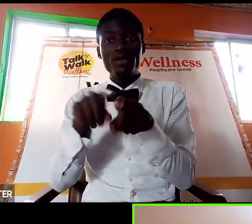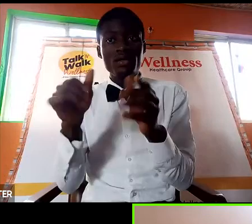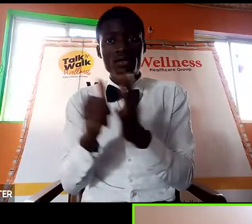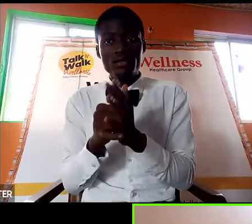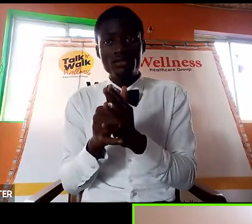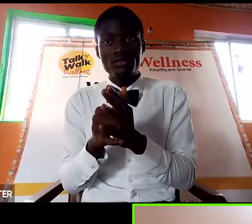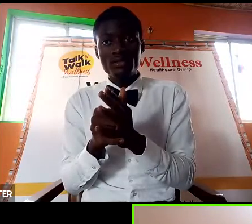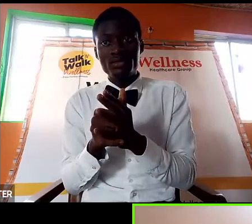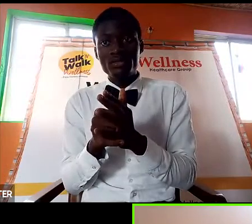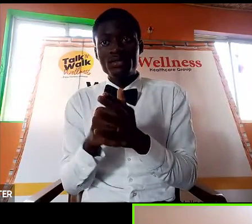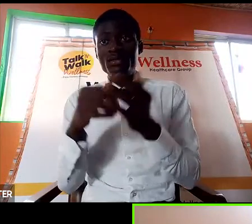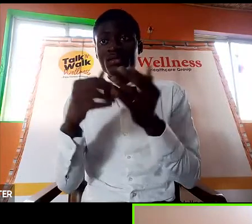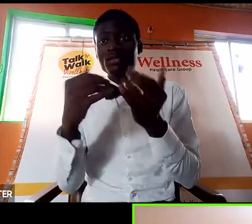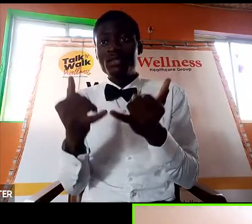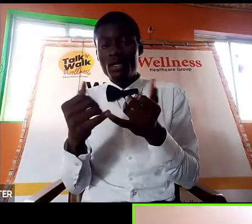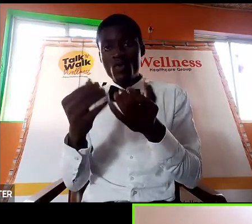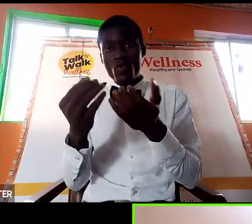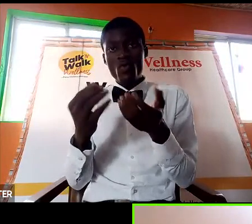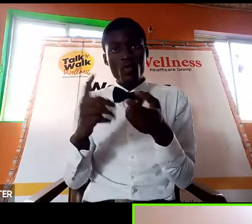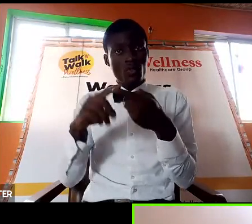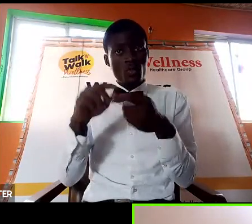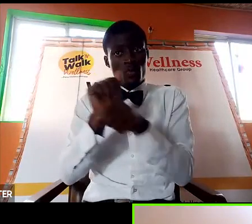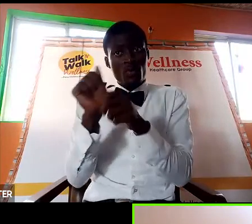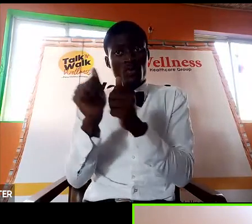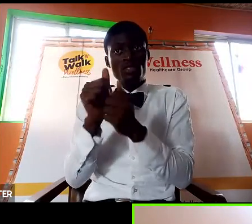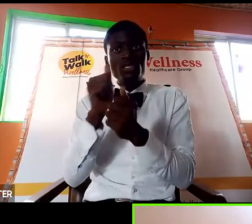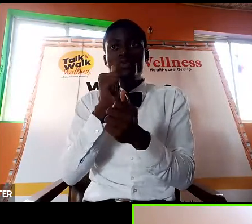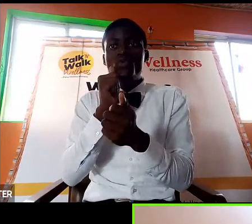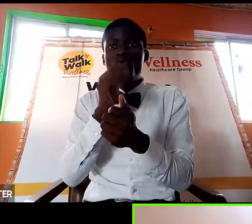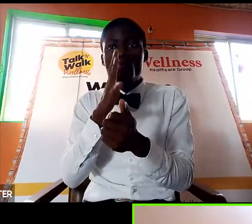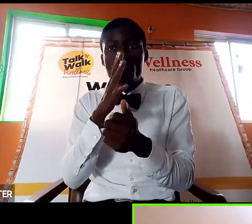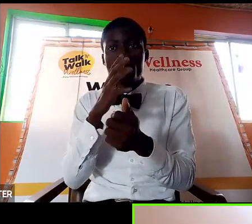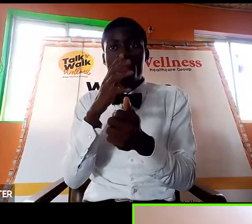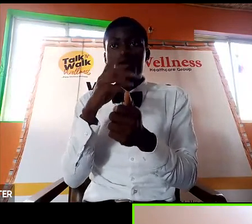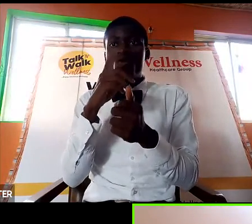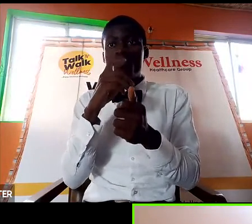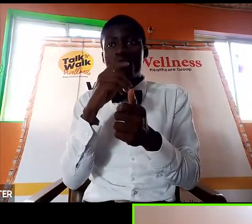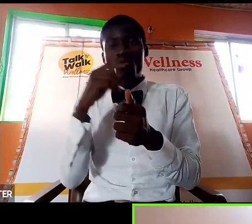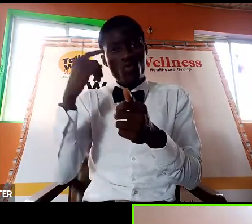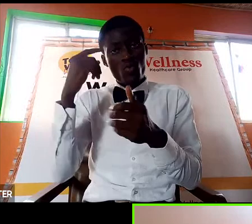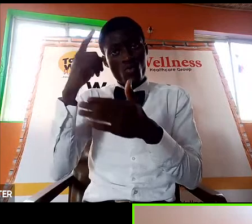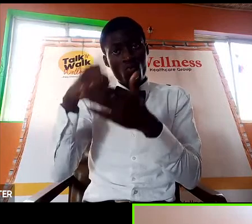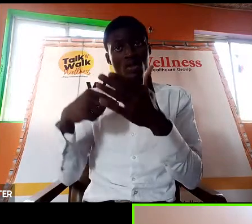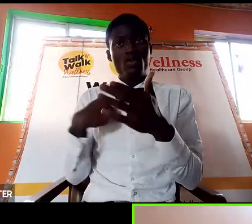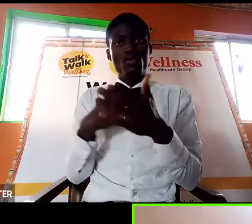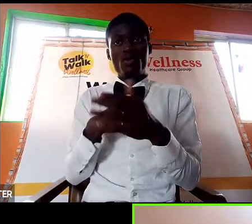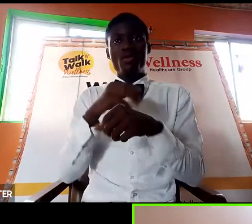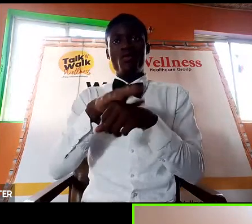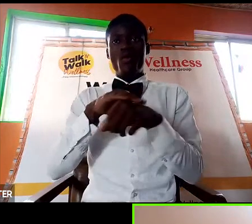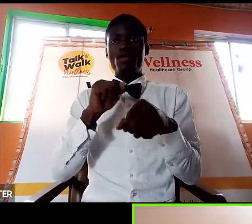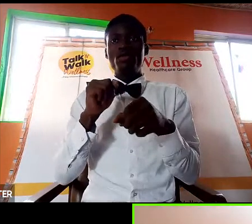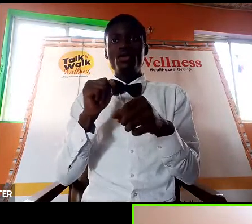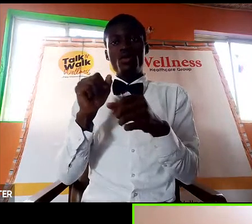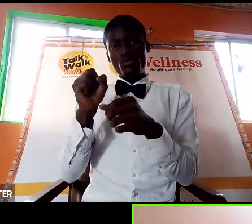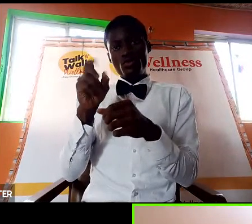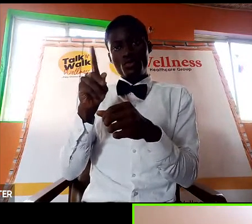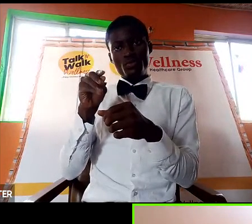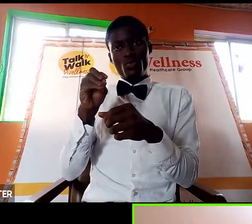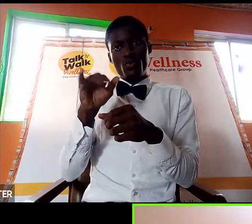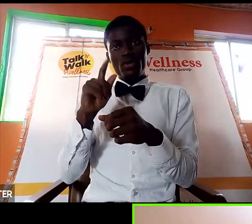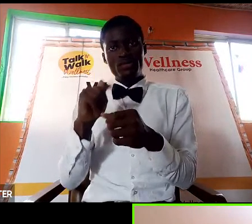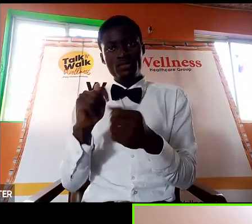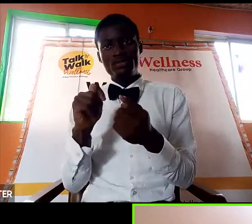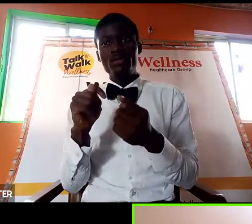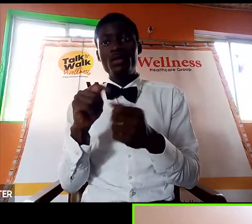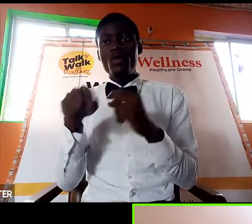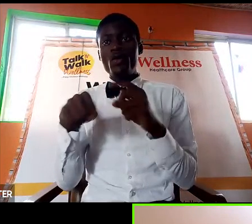charge, a woman who is spoiled, in quote, what we call spoiled, is actually what they want. They want you to go out and be good girl. But when you get to that bedroom, they want you